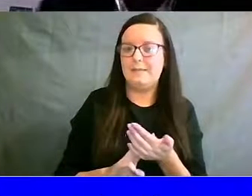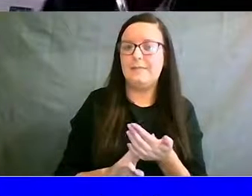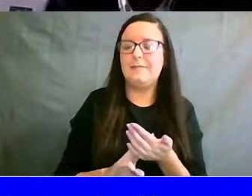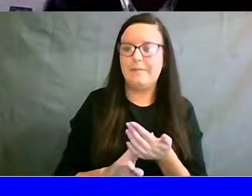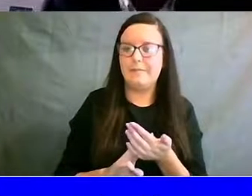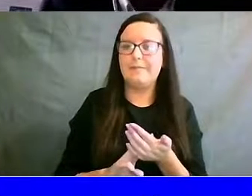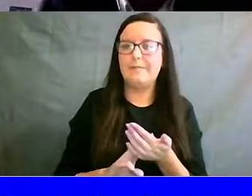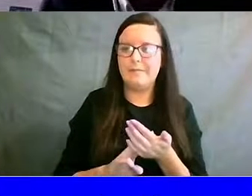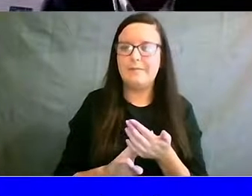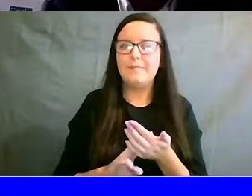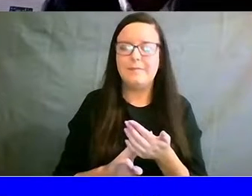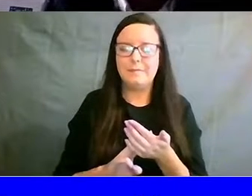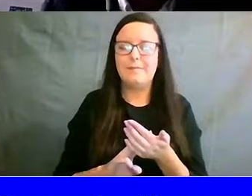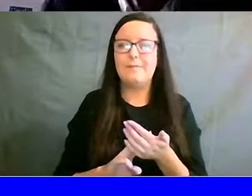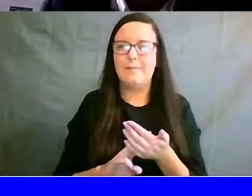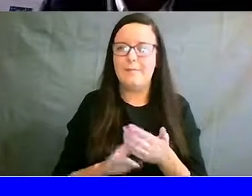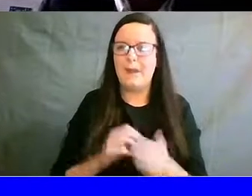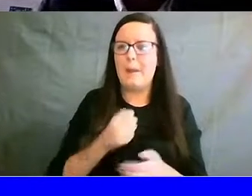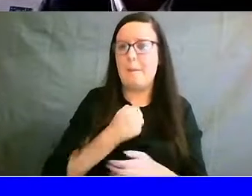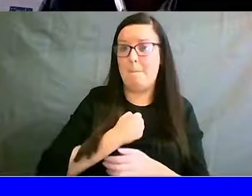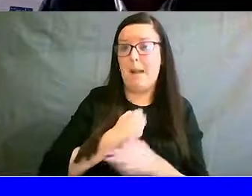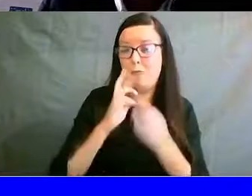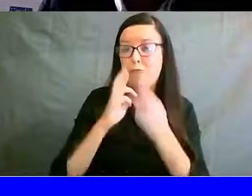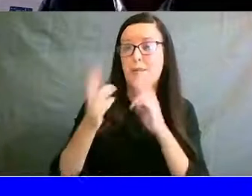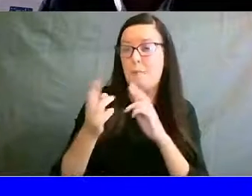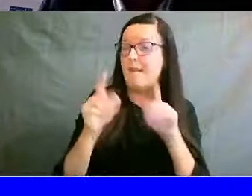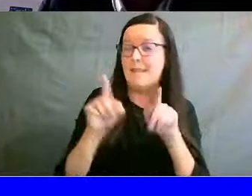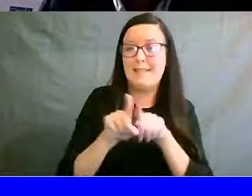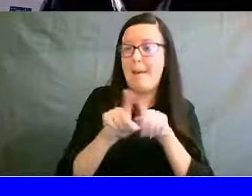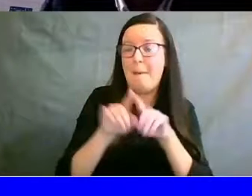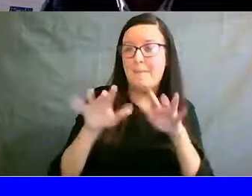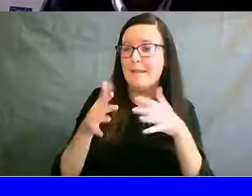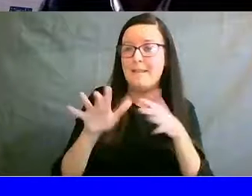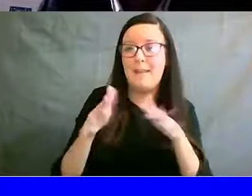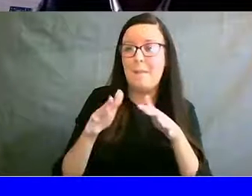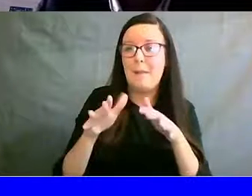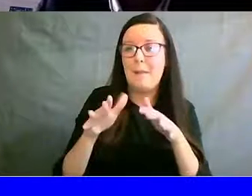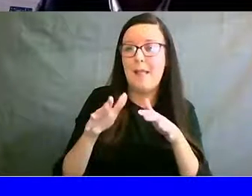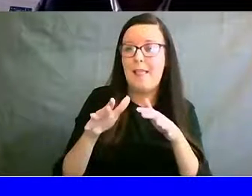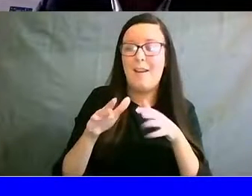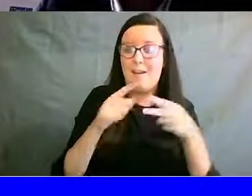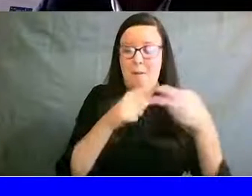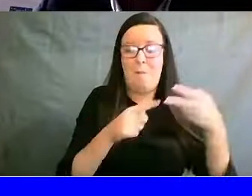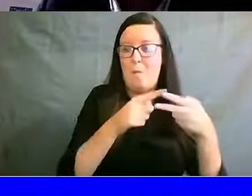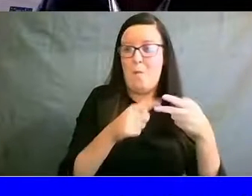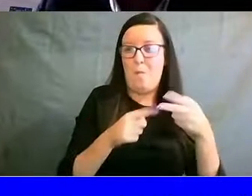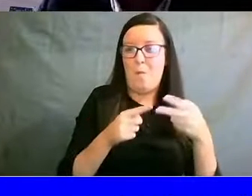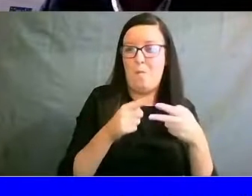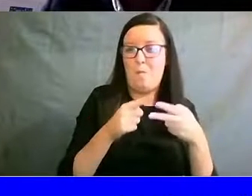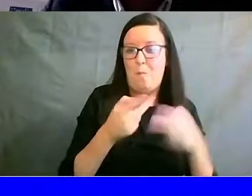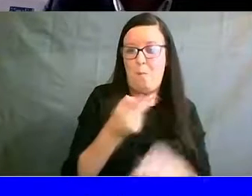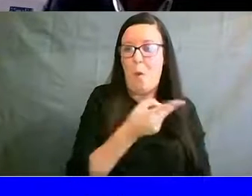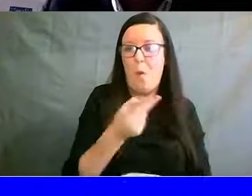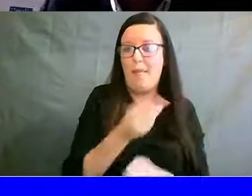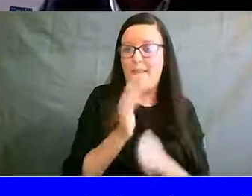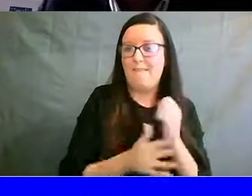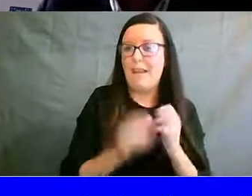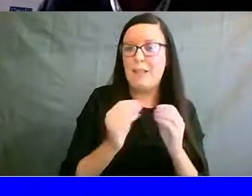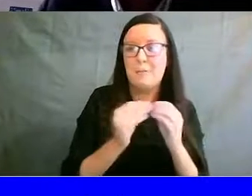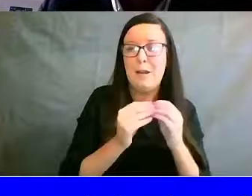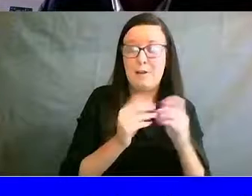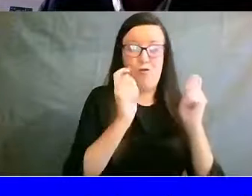I mean, my response would be the same. It would be a culmination of what Bronagh and Angus have said. I think training is the number one